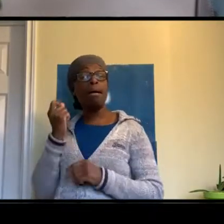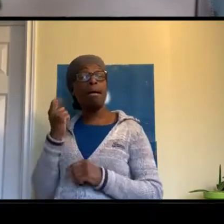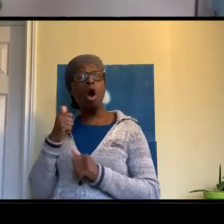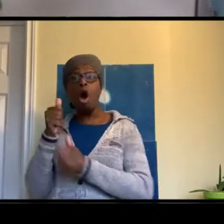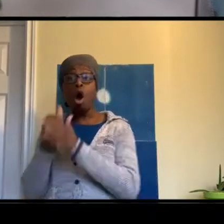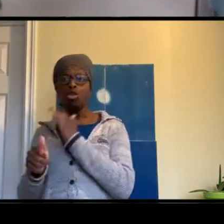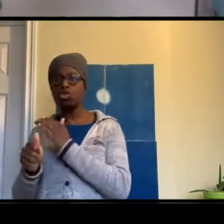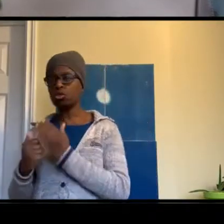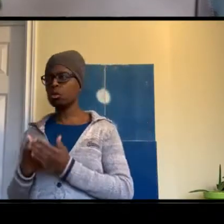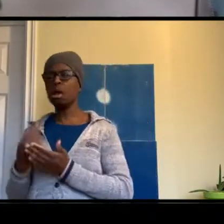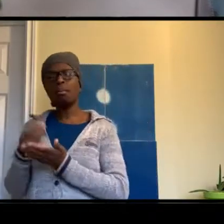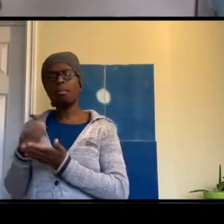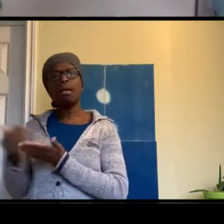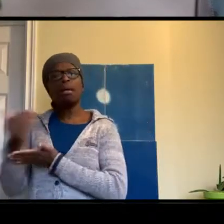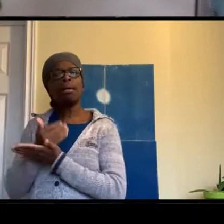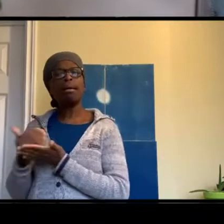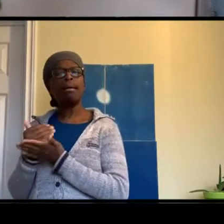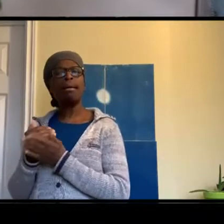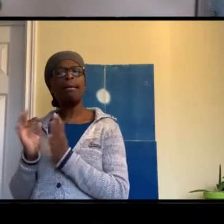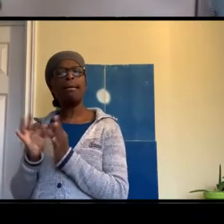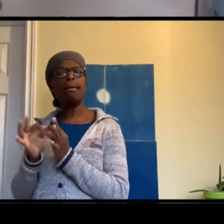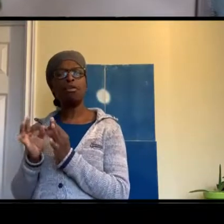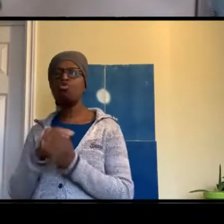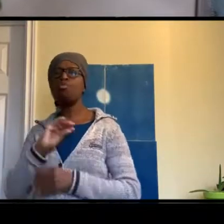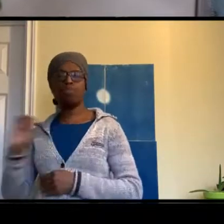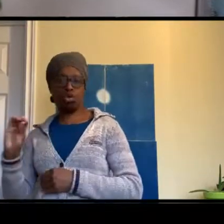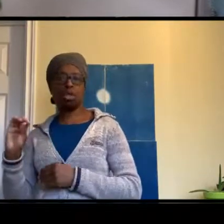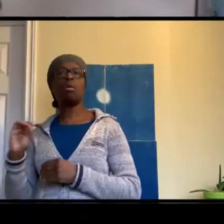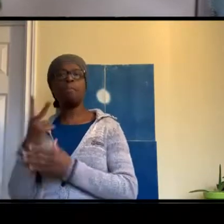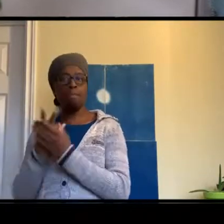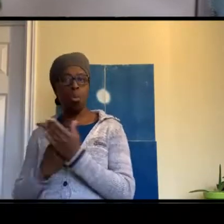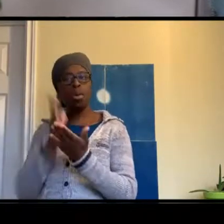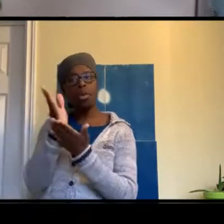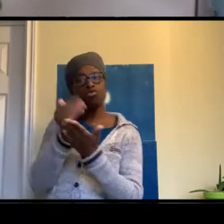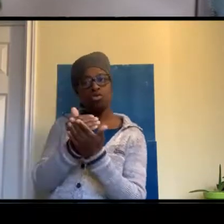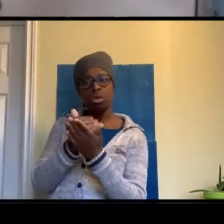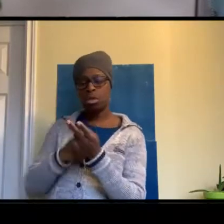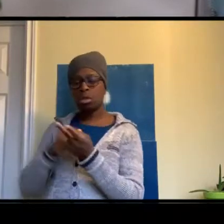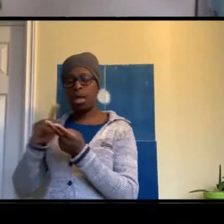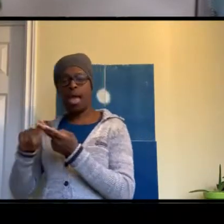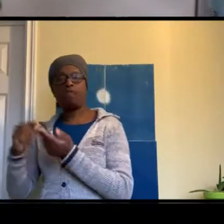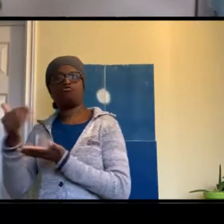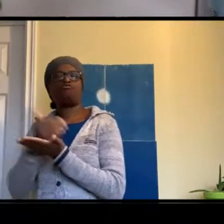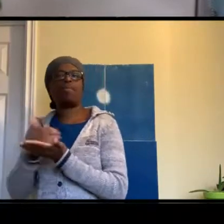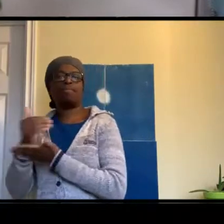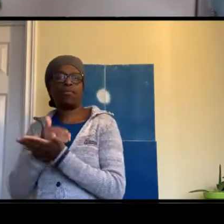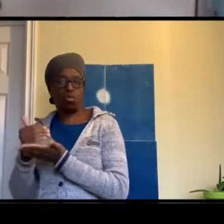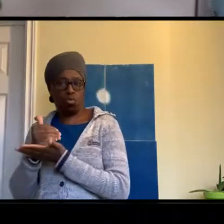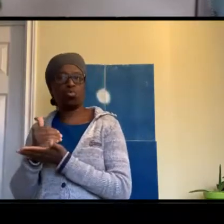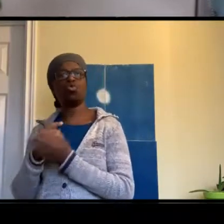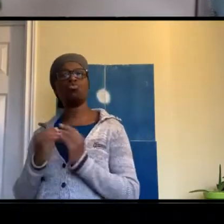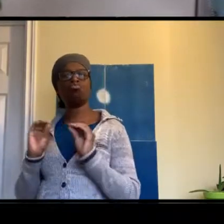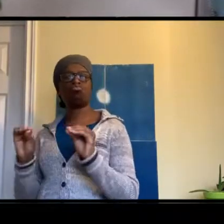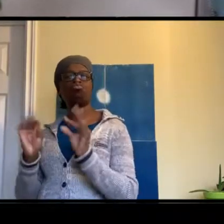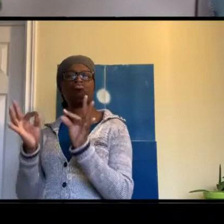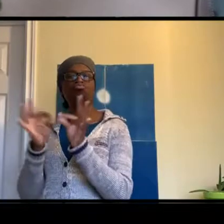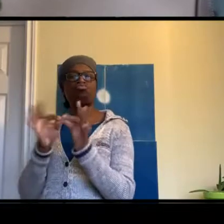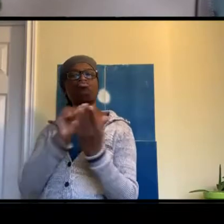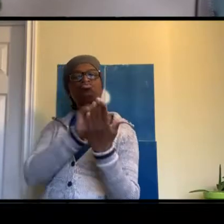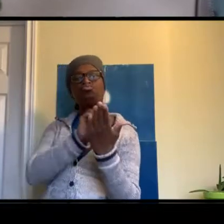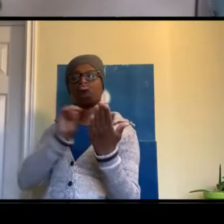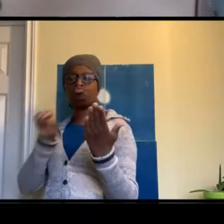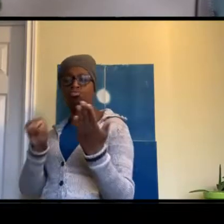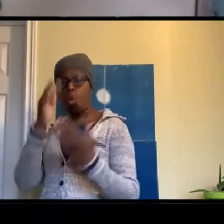same cost in your revenue because somebody donated it to you. So it's a way for you to be respectful of the cost of